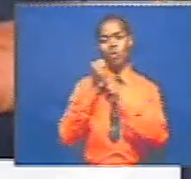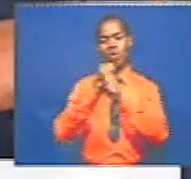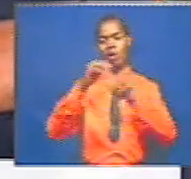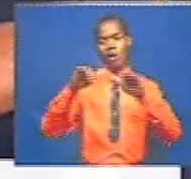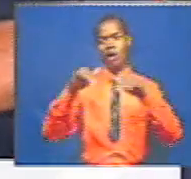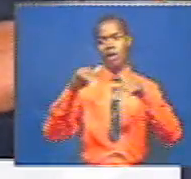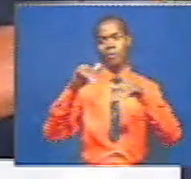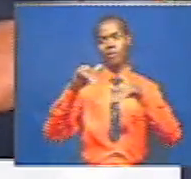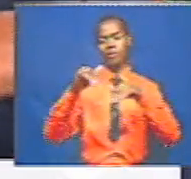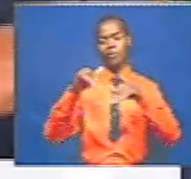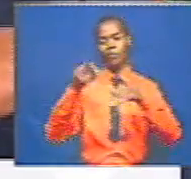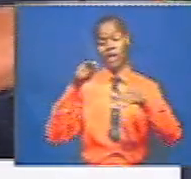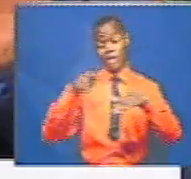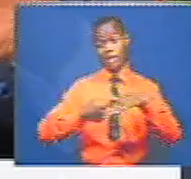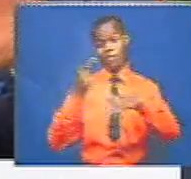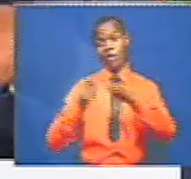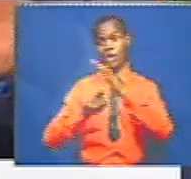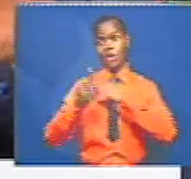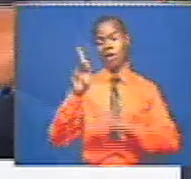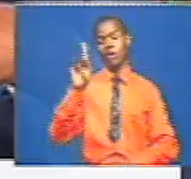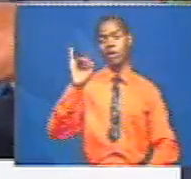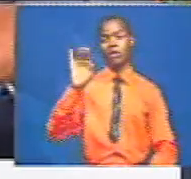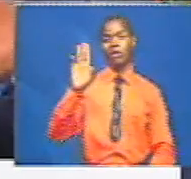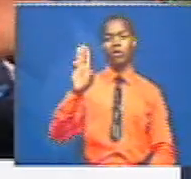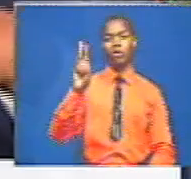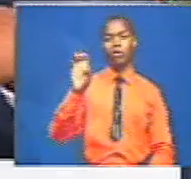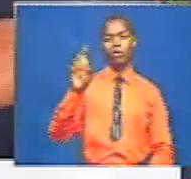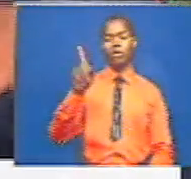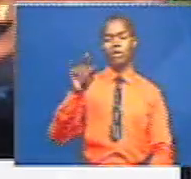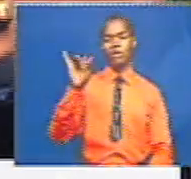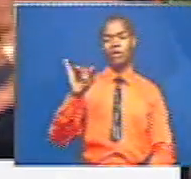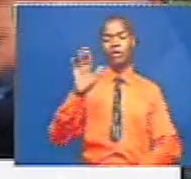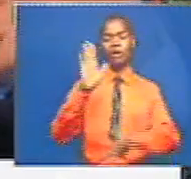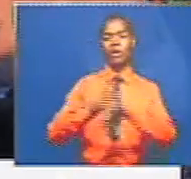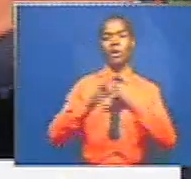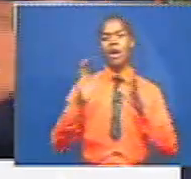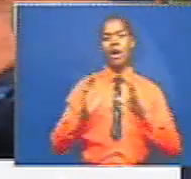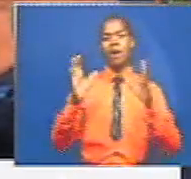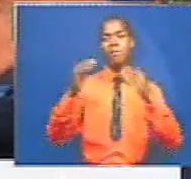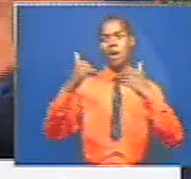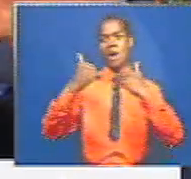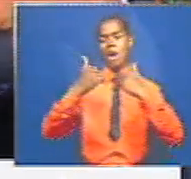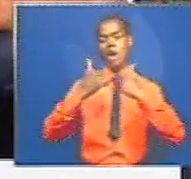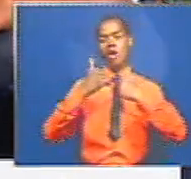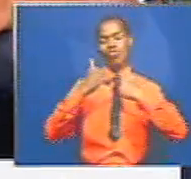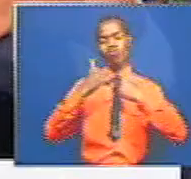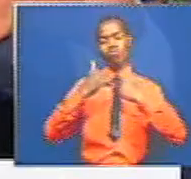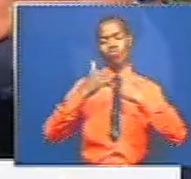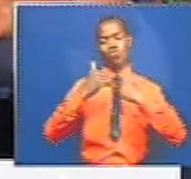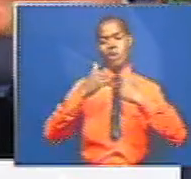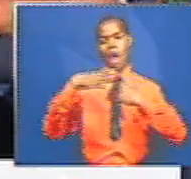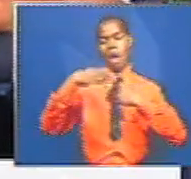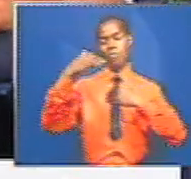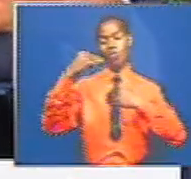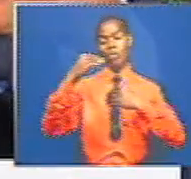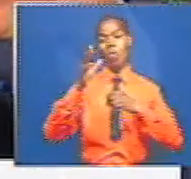I went to KBC, and I found an institution or a company drawing water with a 12-inch pipe and The common